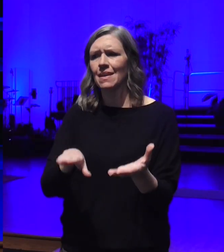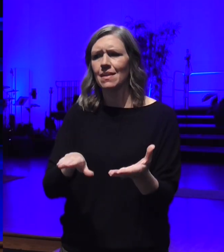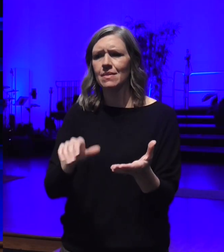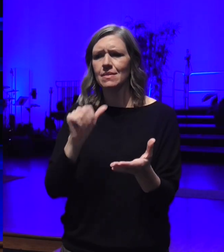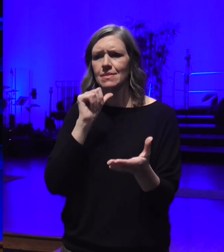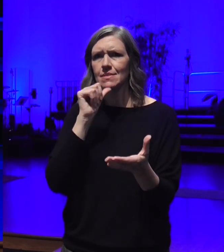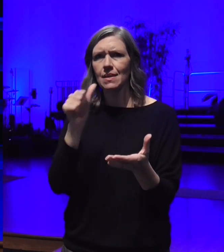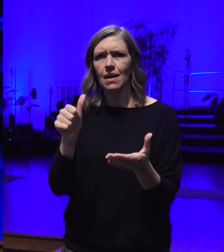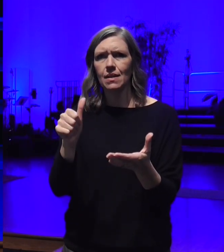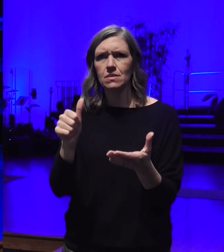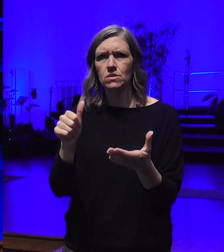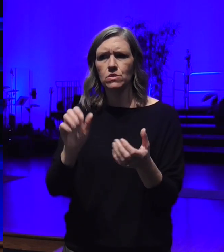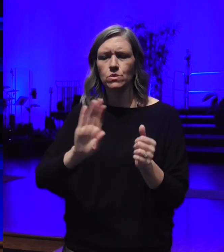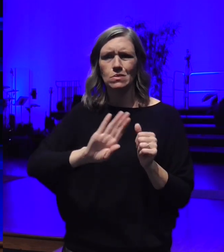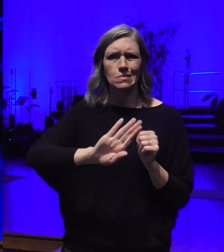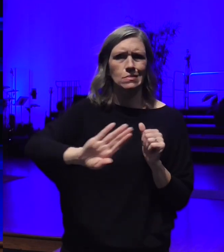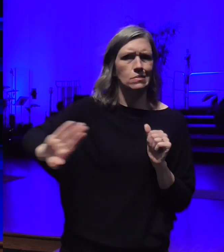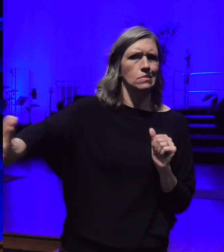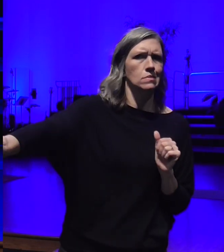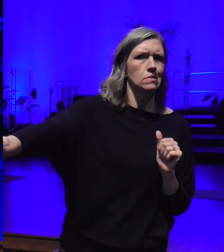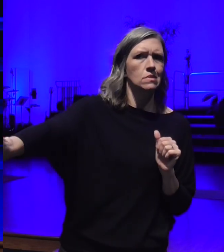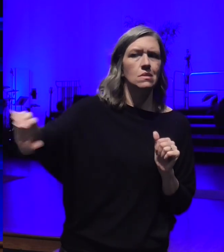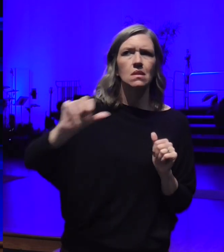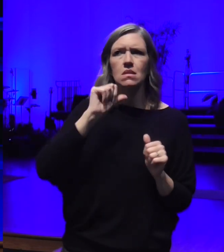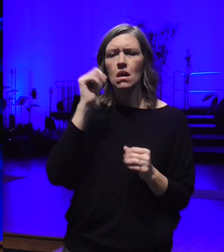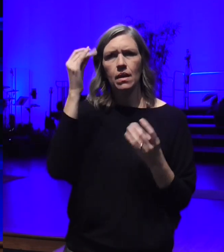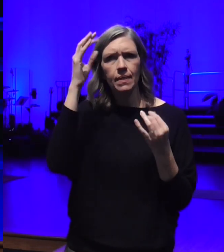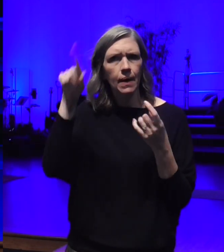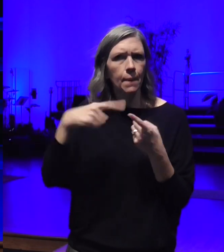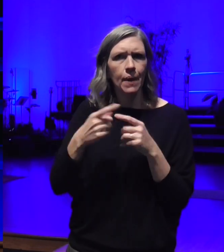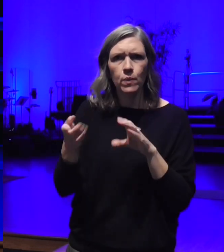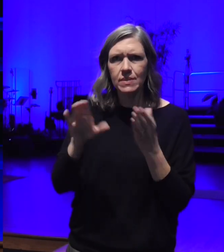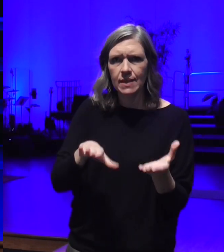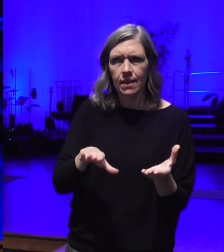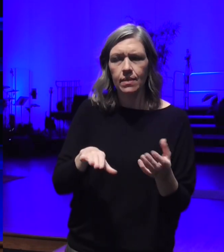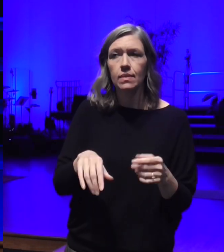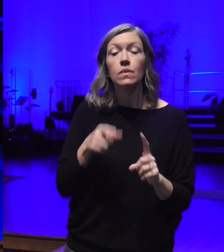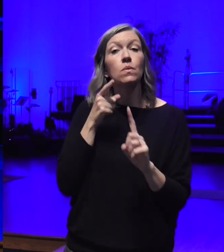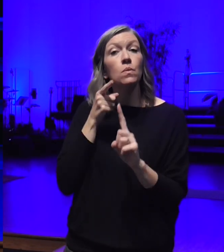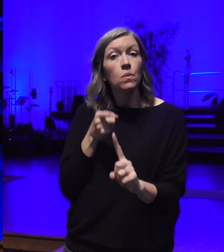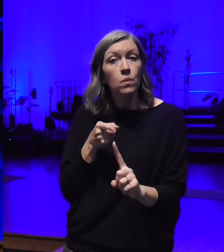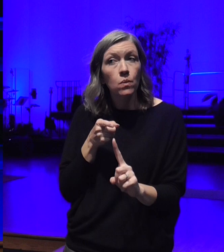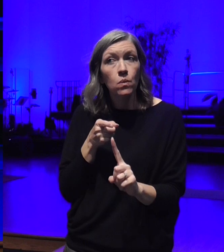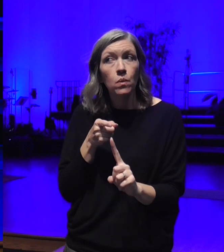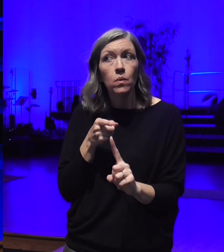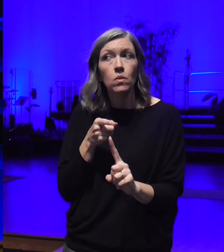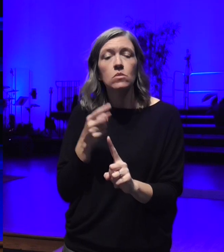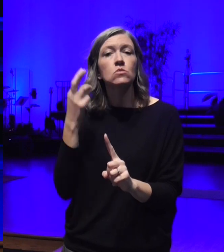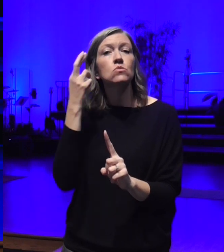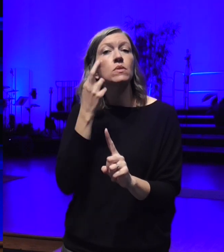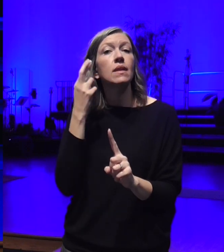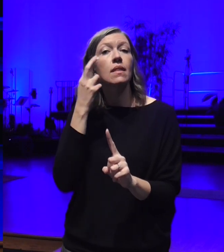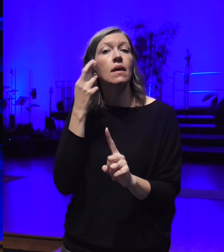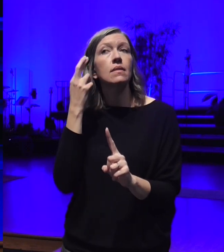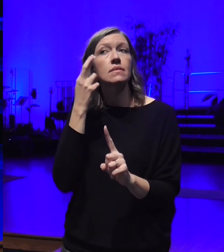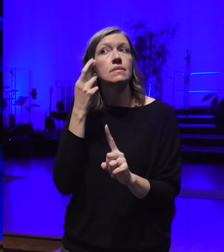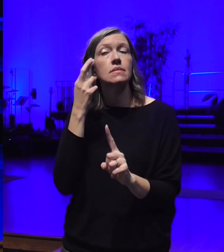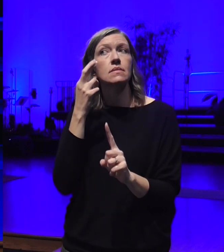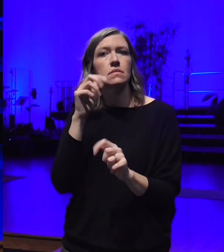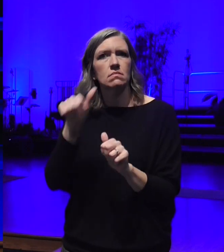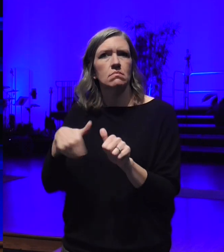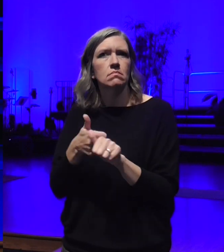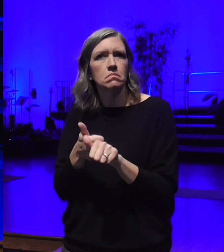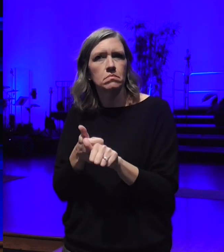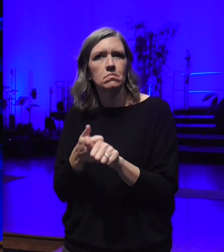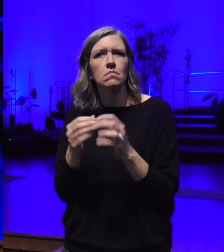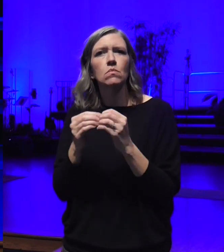arm's length and not think about it. The goal of death is to realize that back of it is a greater